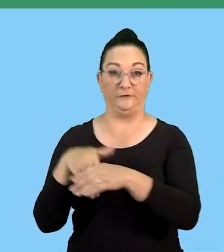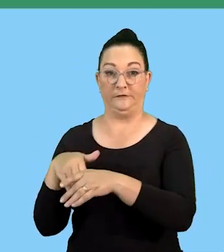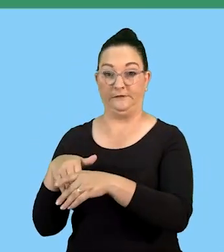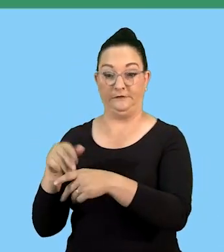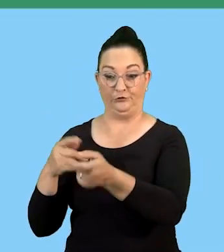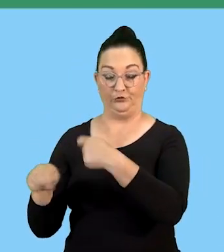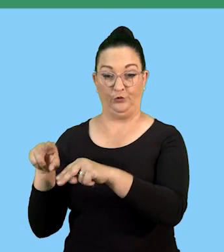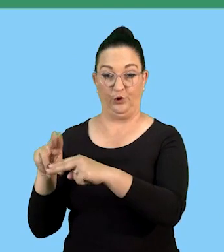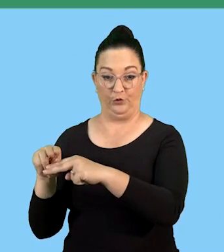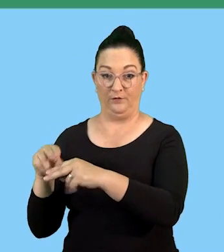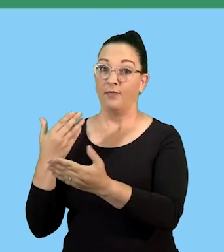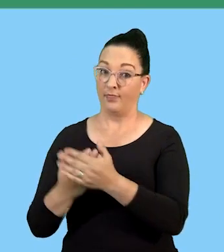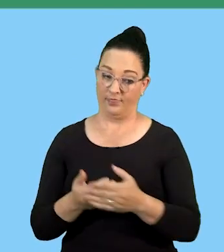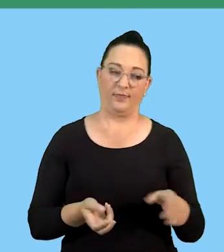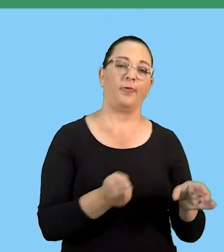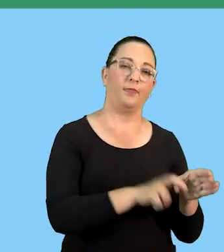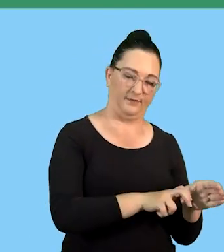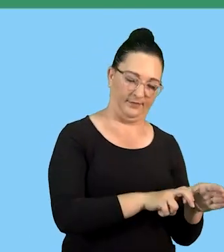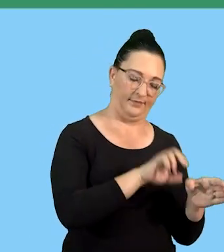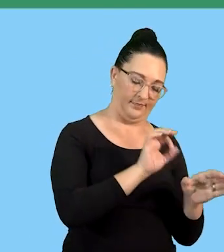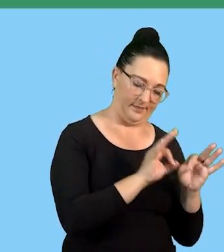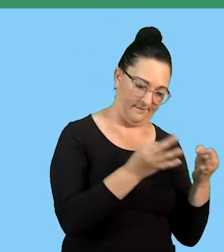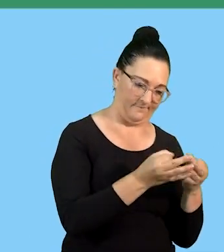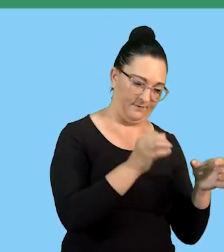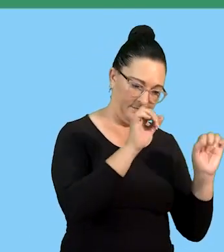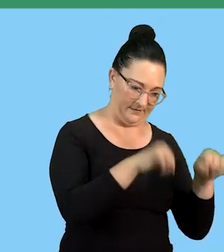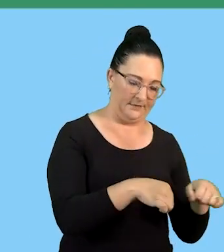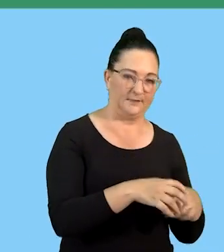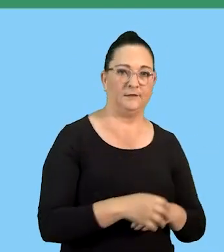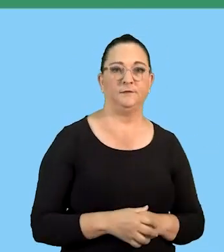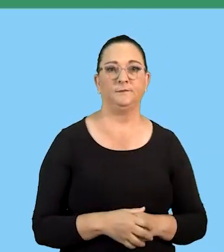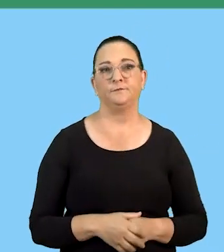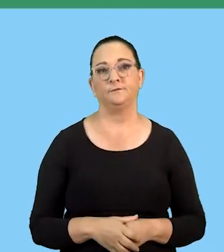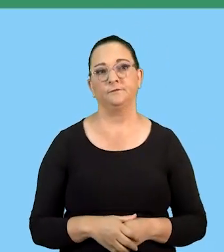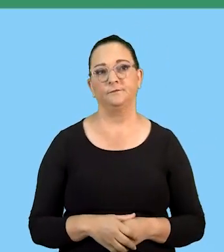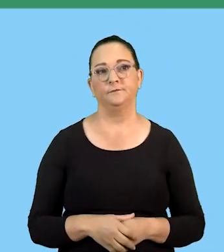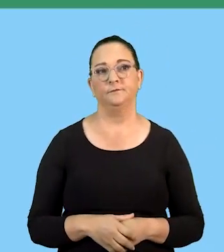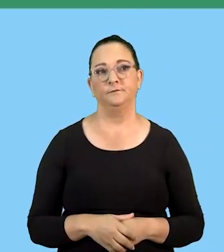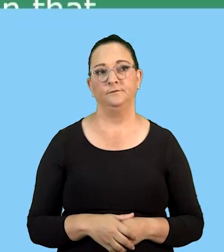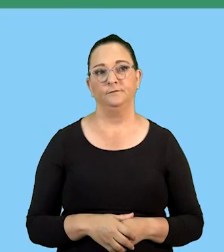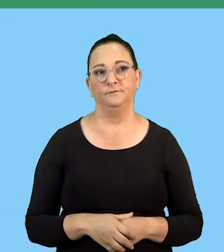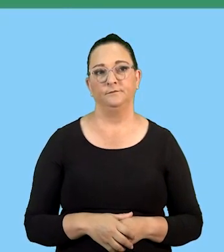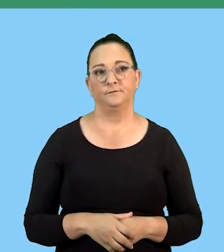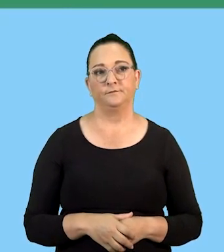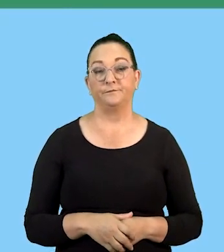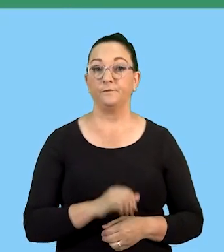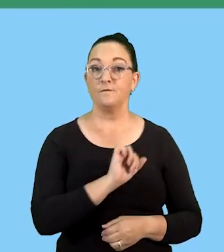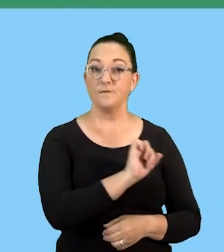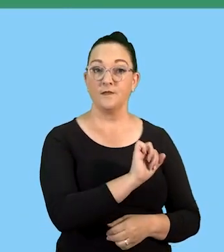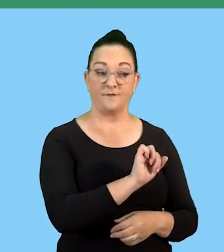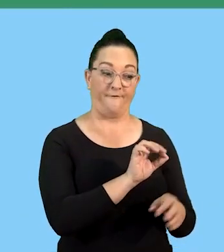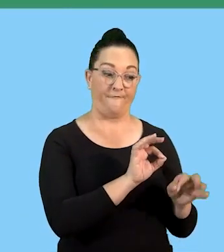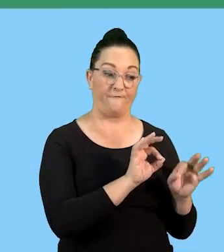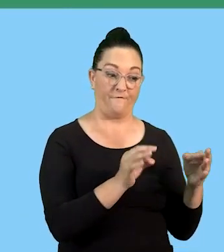not part of a trade union, you can be a part of a workplace forum. All right.